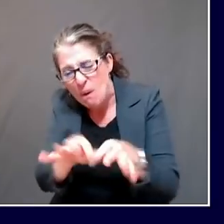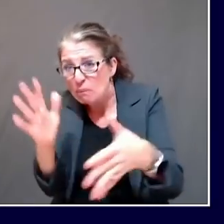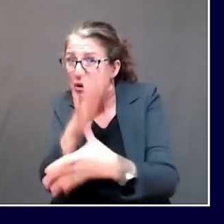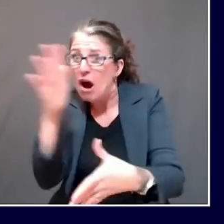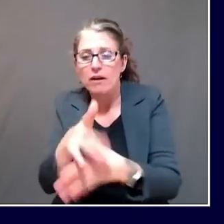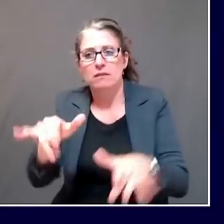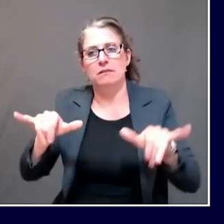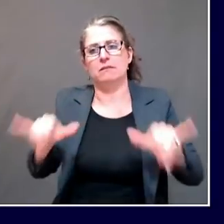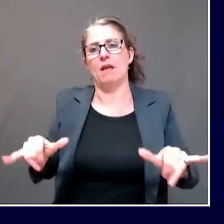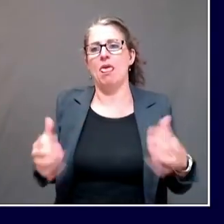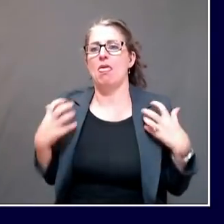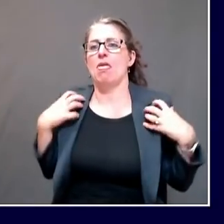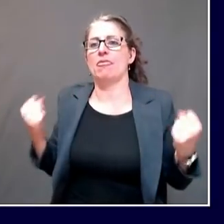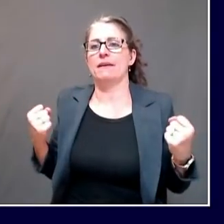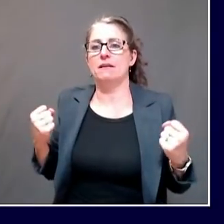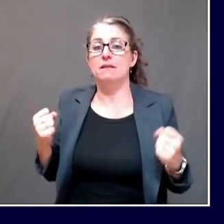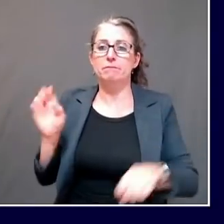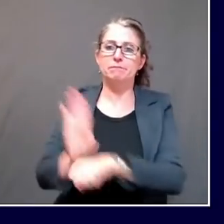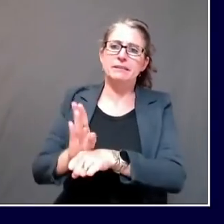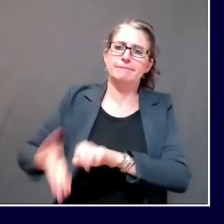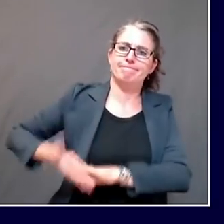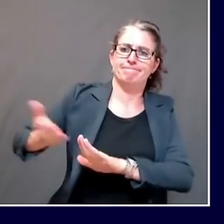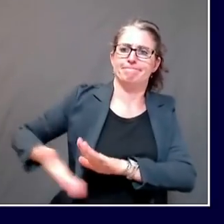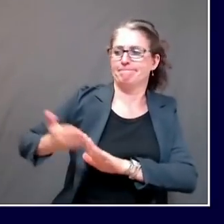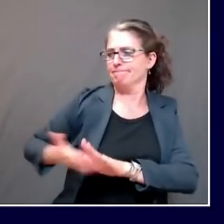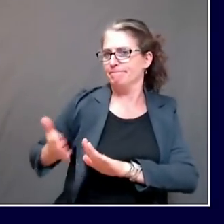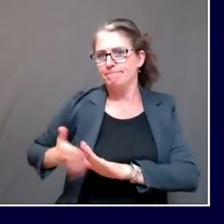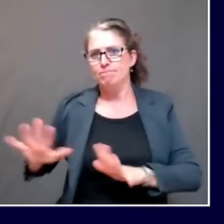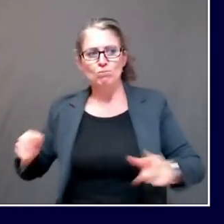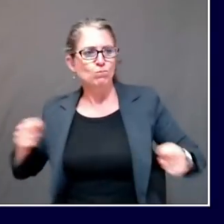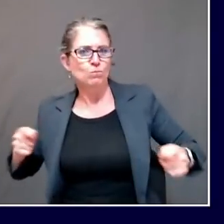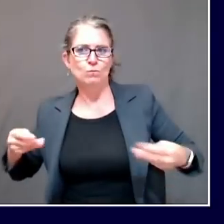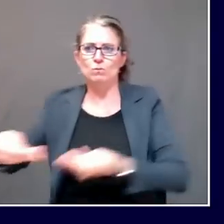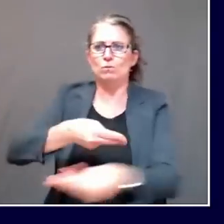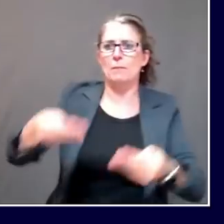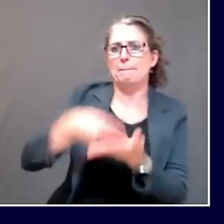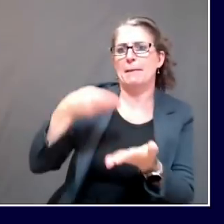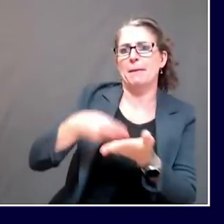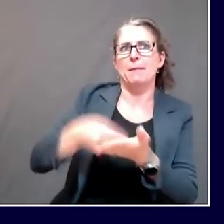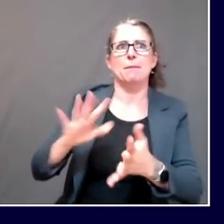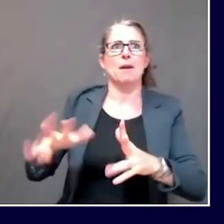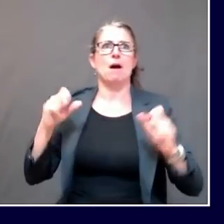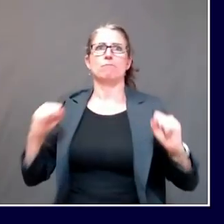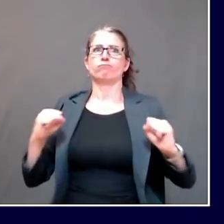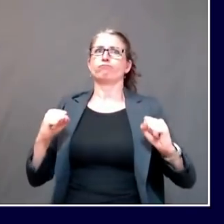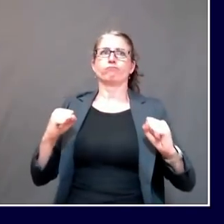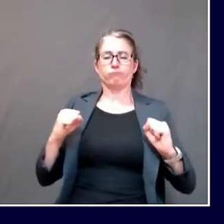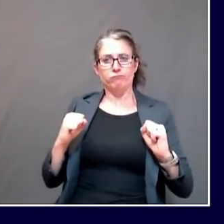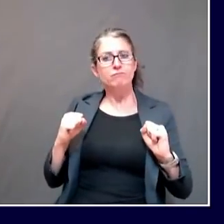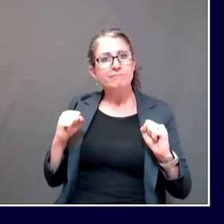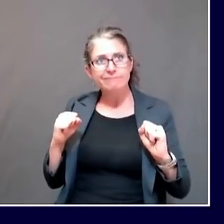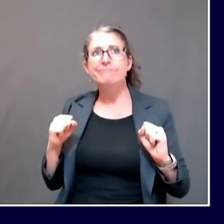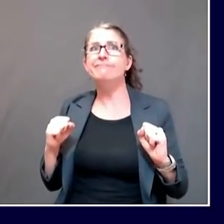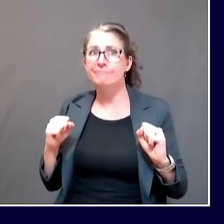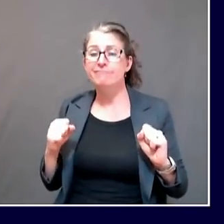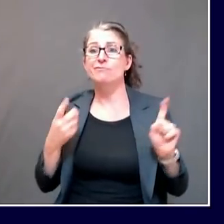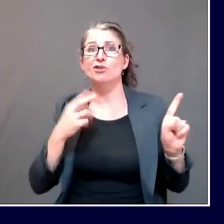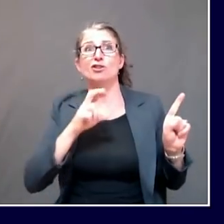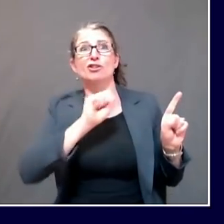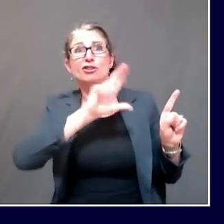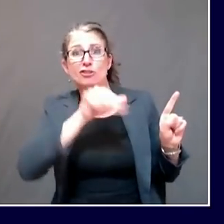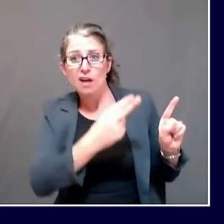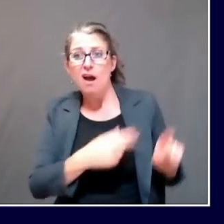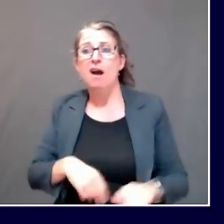people. That in turn will translate into increasing our economic